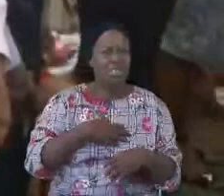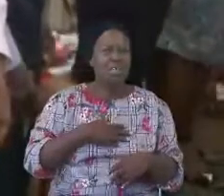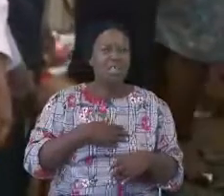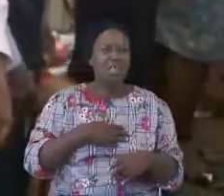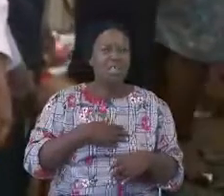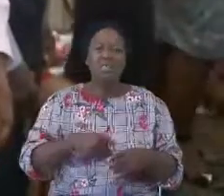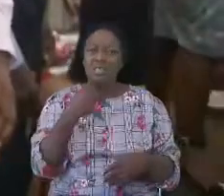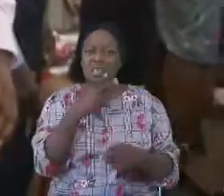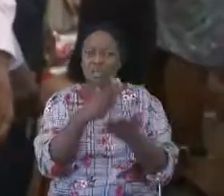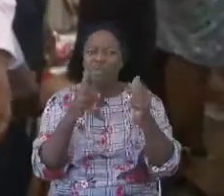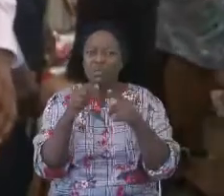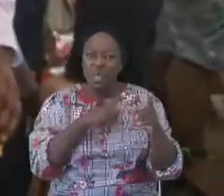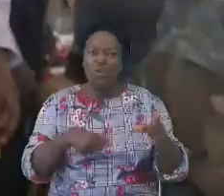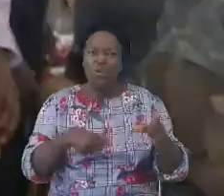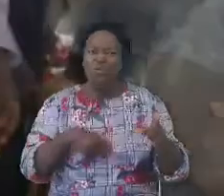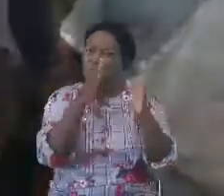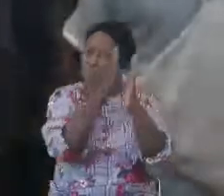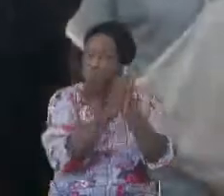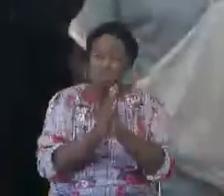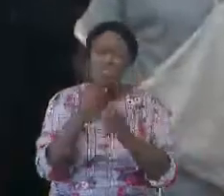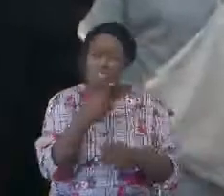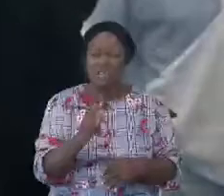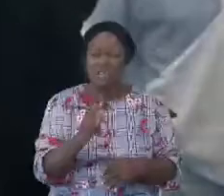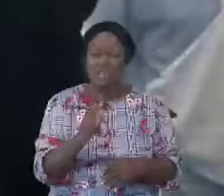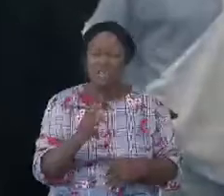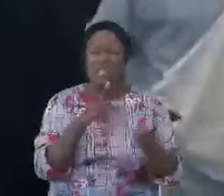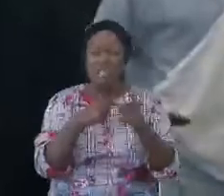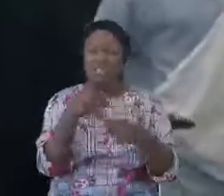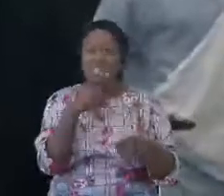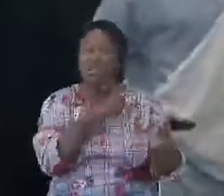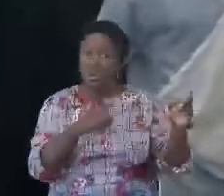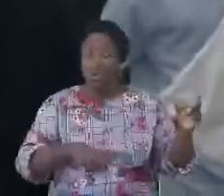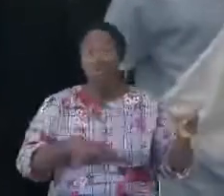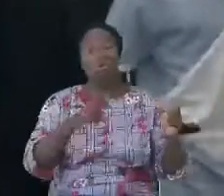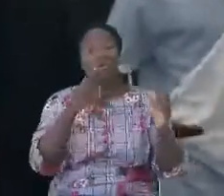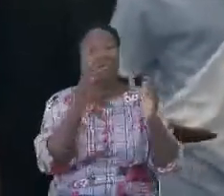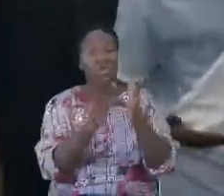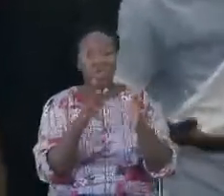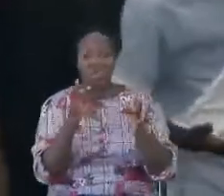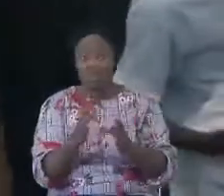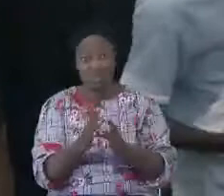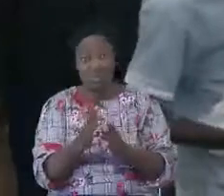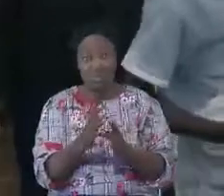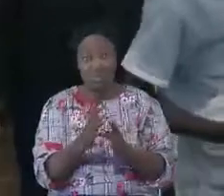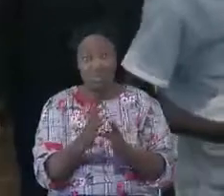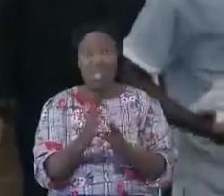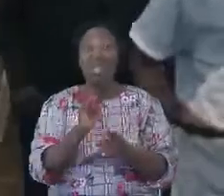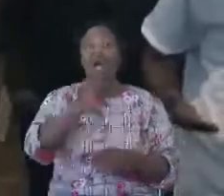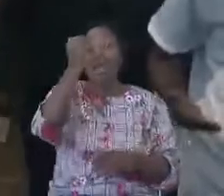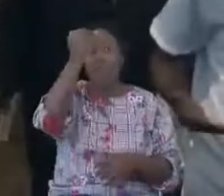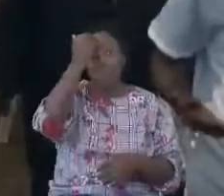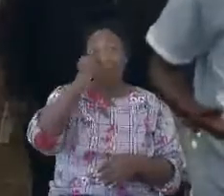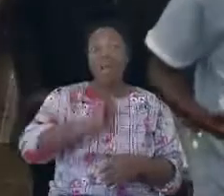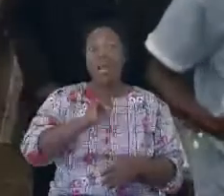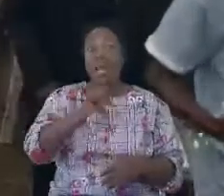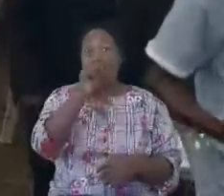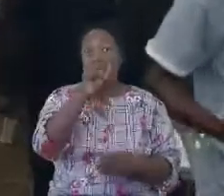you standing. I see that you're just there. You're not saying anything to the Lord. Why don't you say,